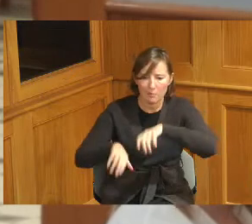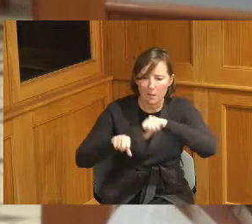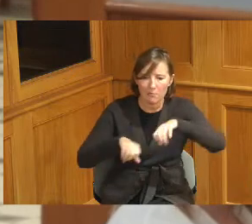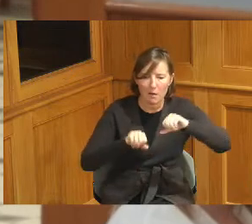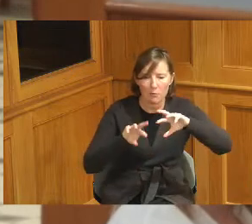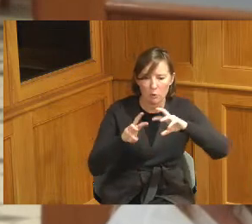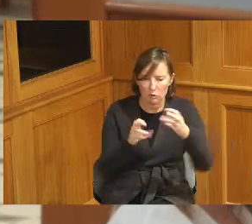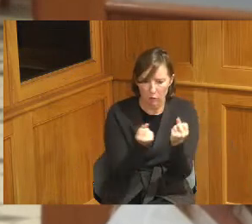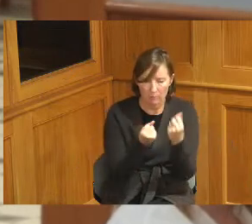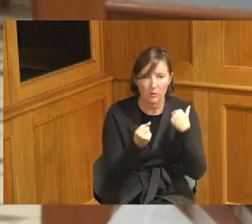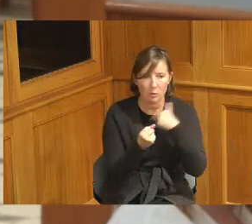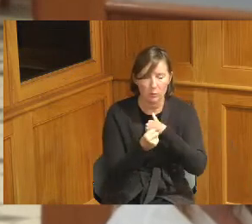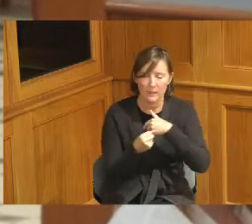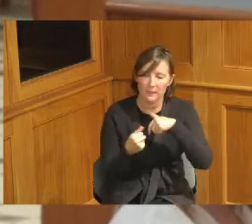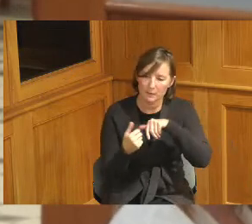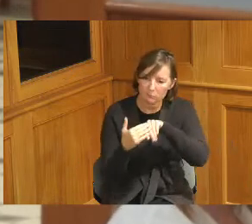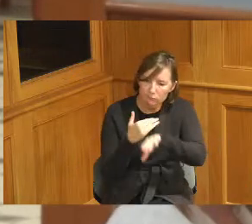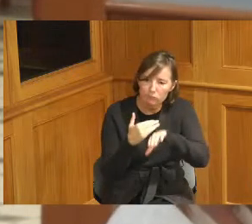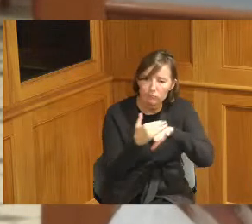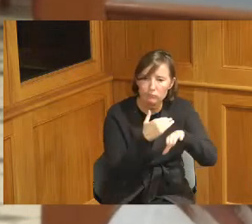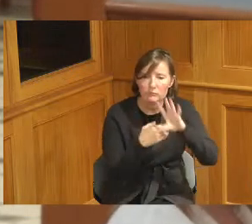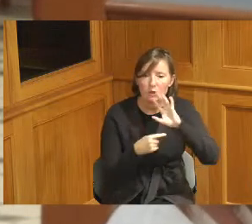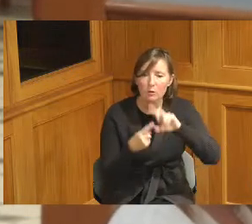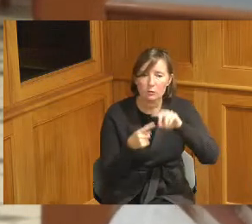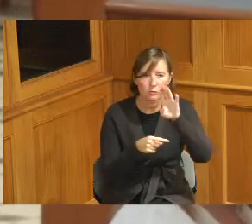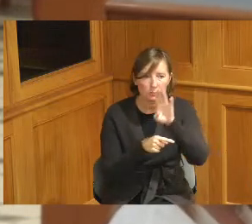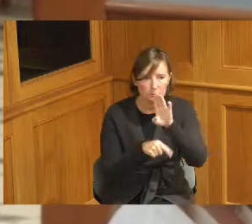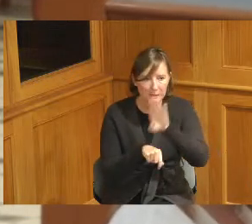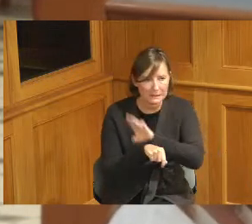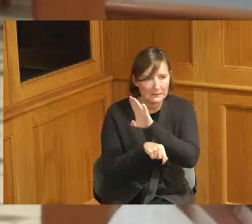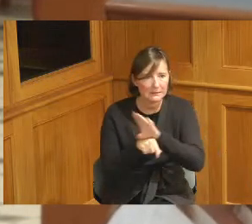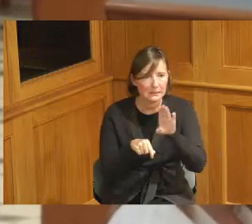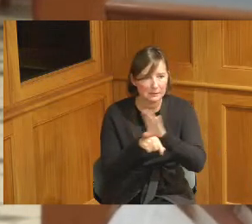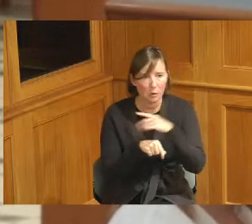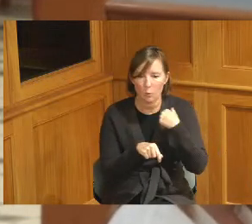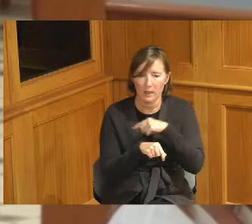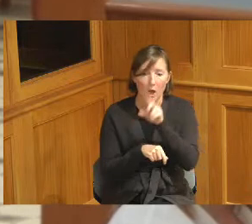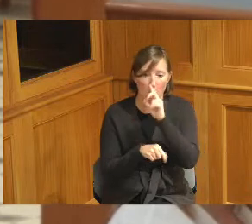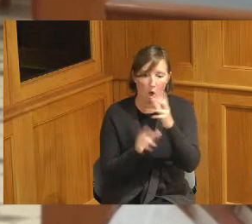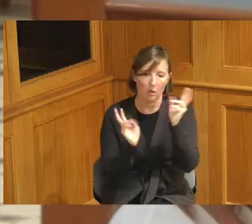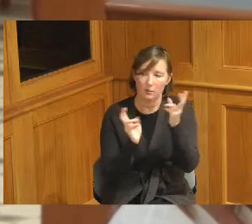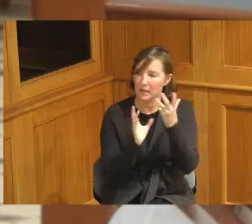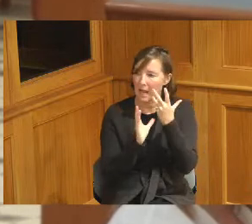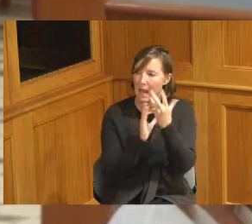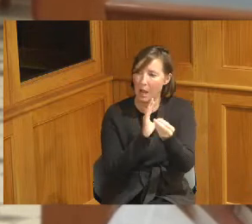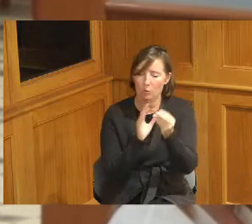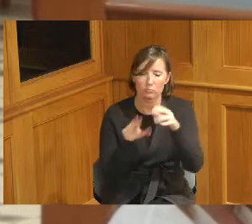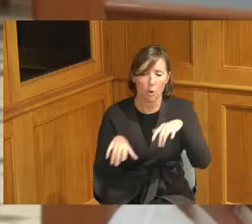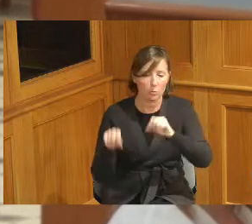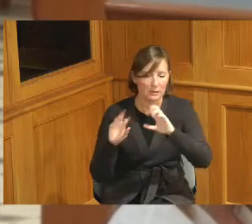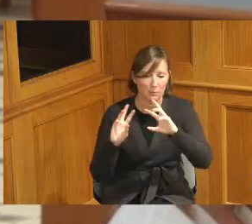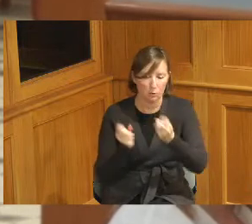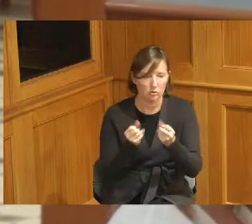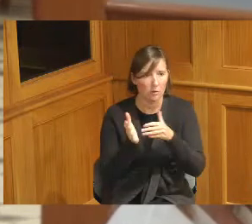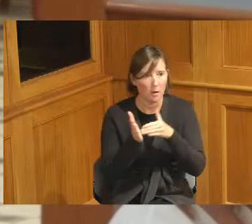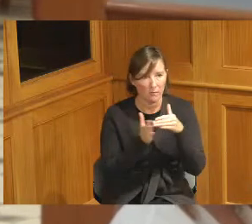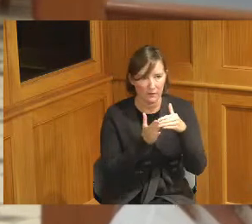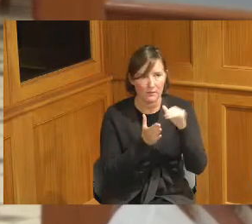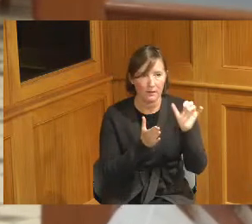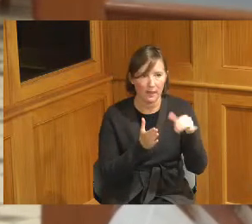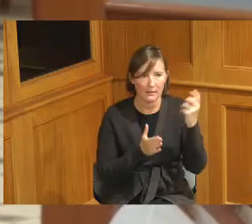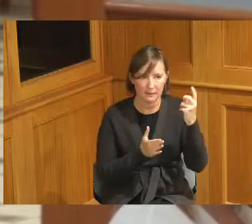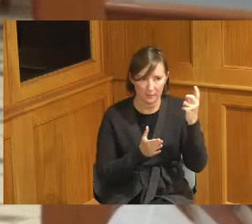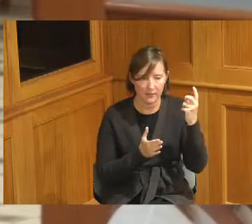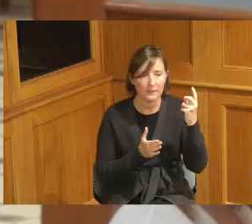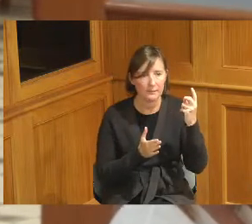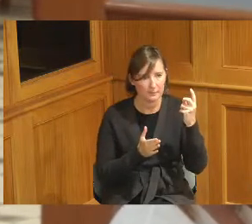a thing called Doing Business with Hamilton County and the community, and so we're out there a lot, and they're signing up, and they're looking to